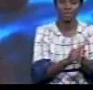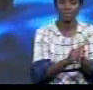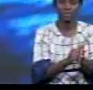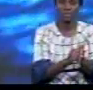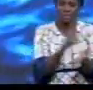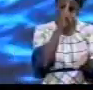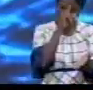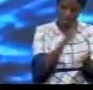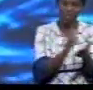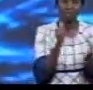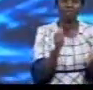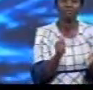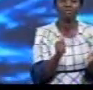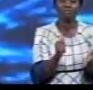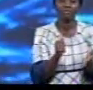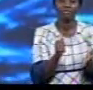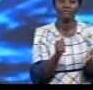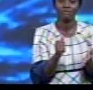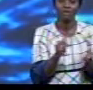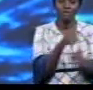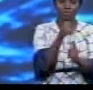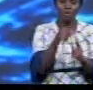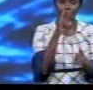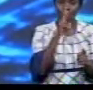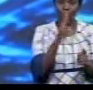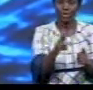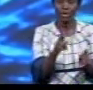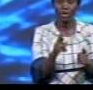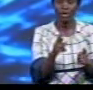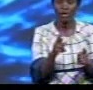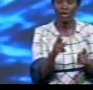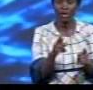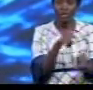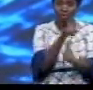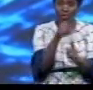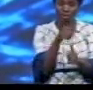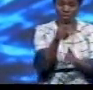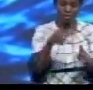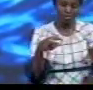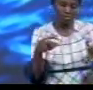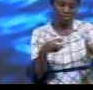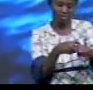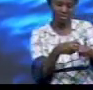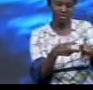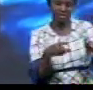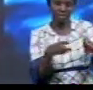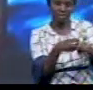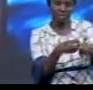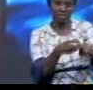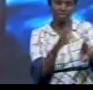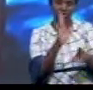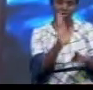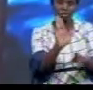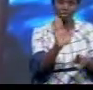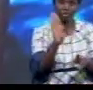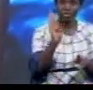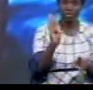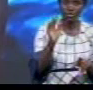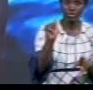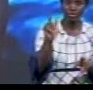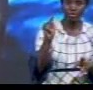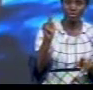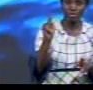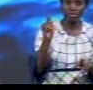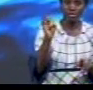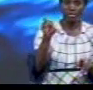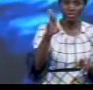you have charged your battery, and your battery remains charged, and you're